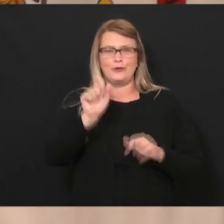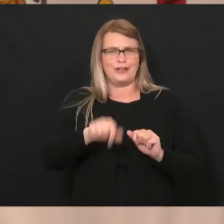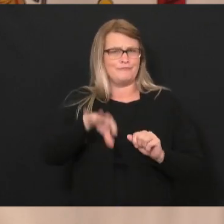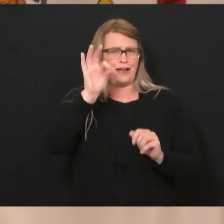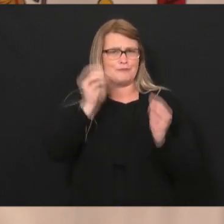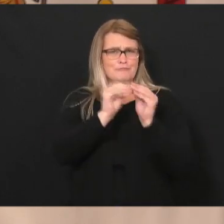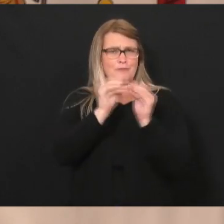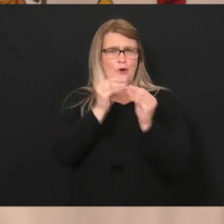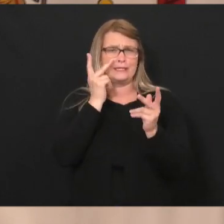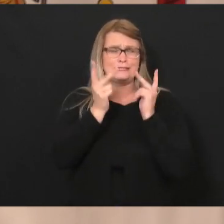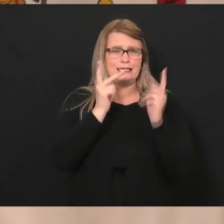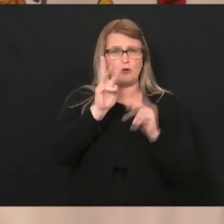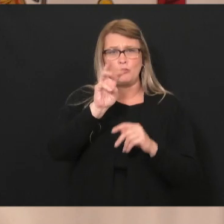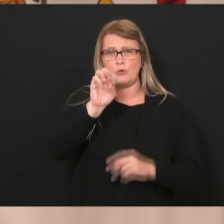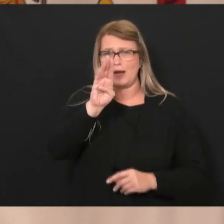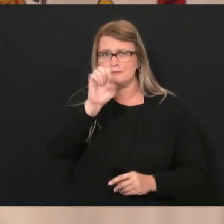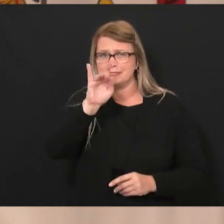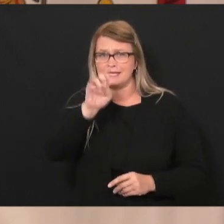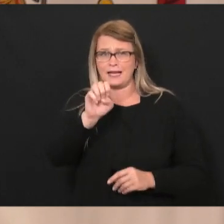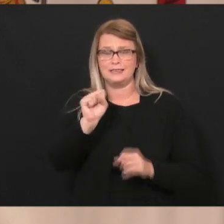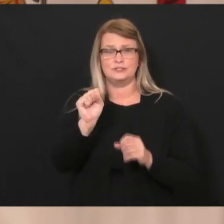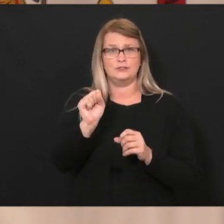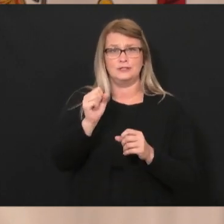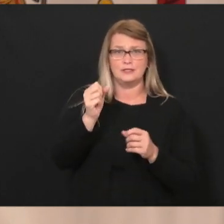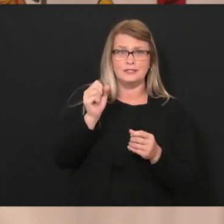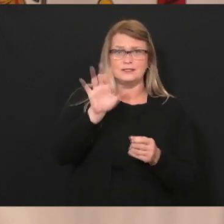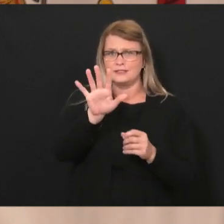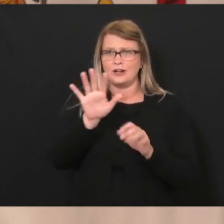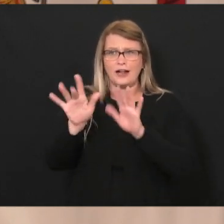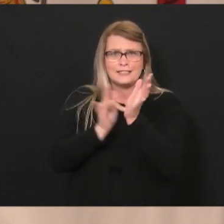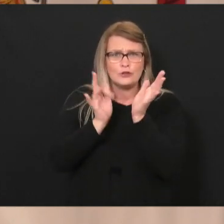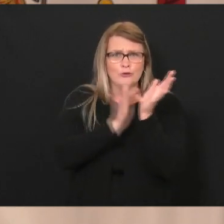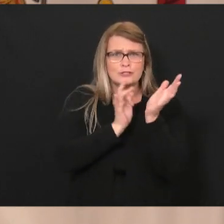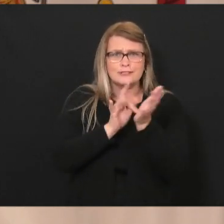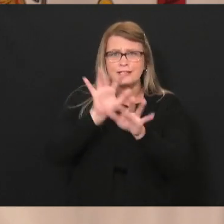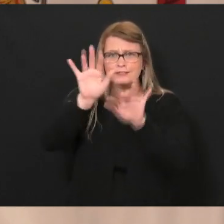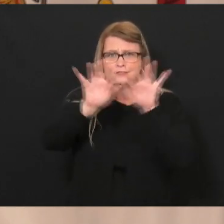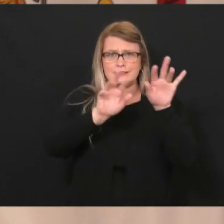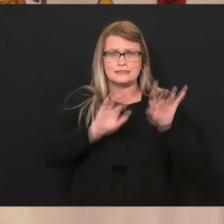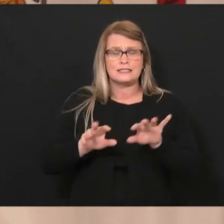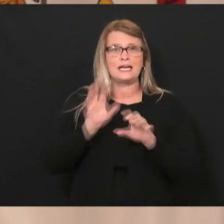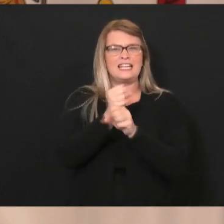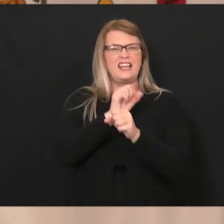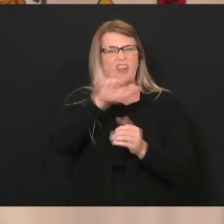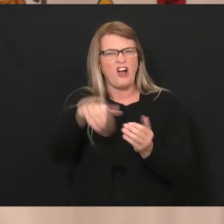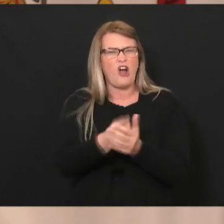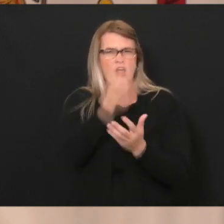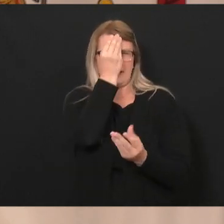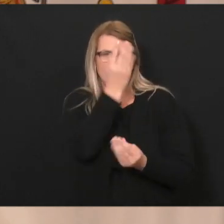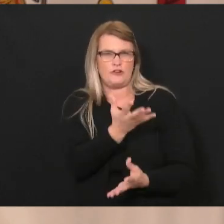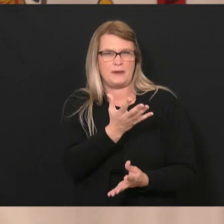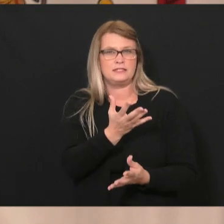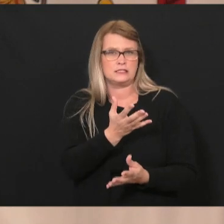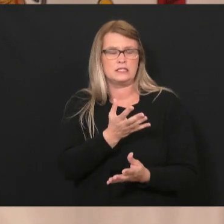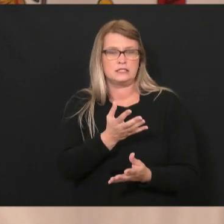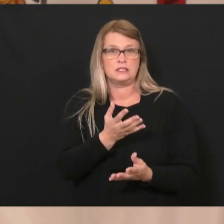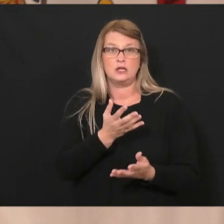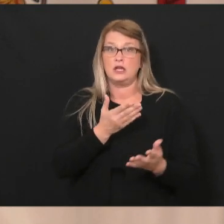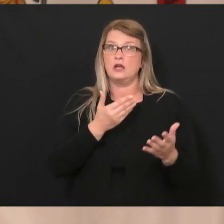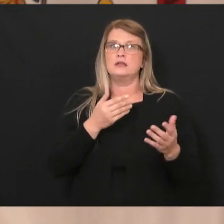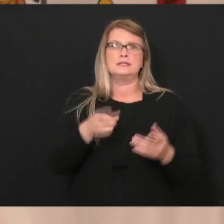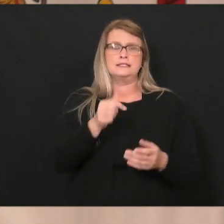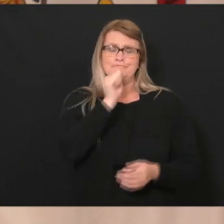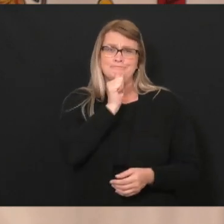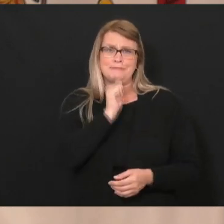your websites and everything. Use those websites to the very best of your ability, and in some way, somehow, weather the